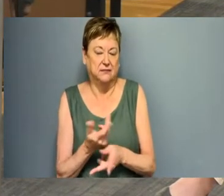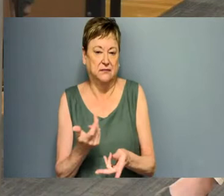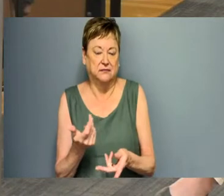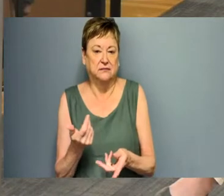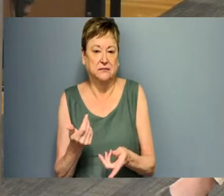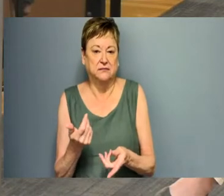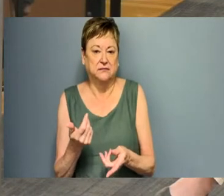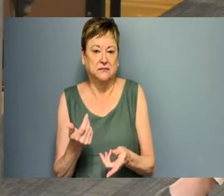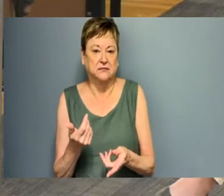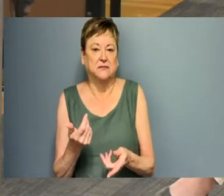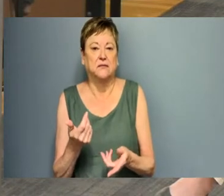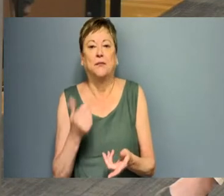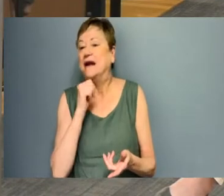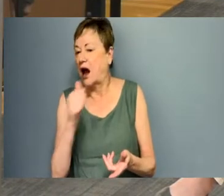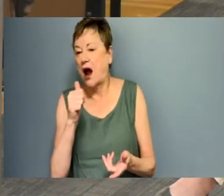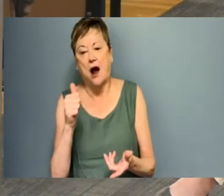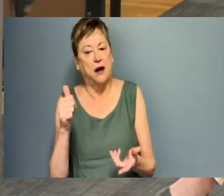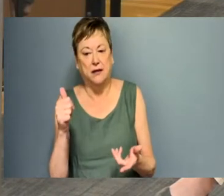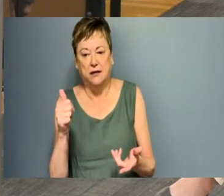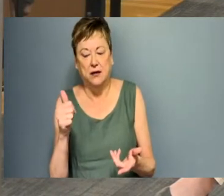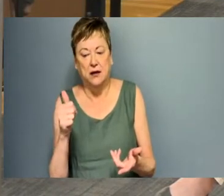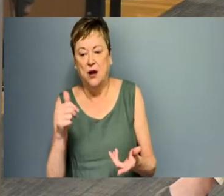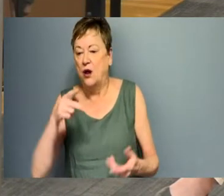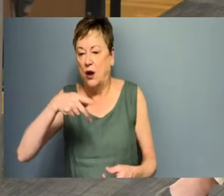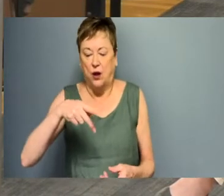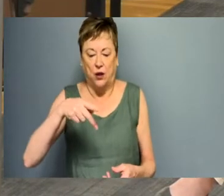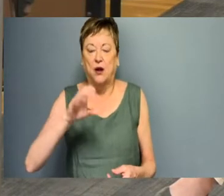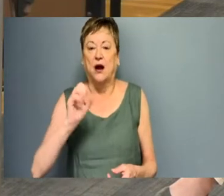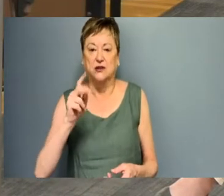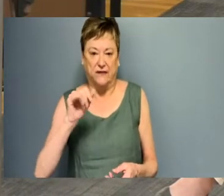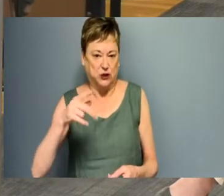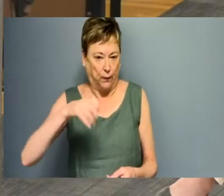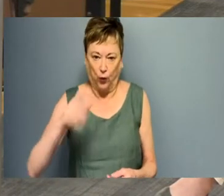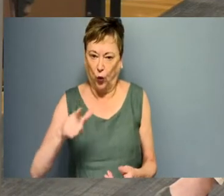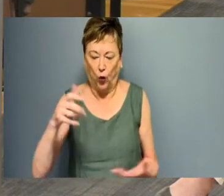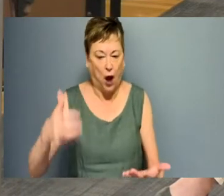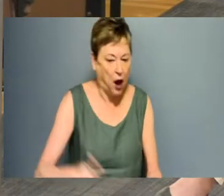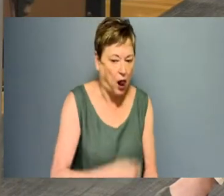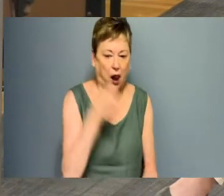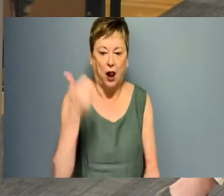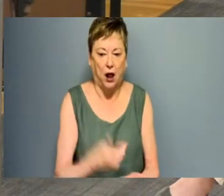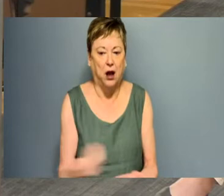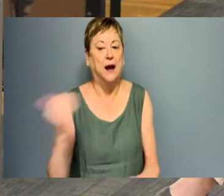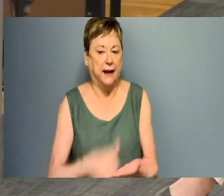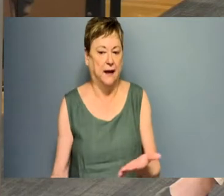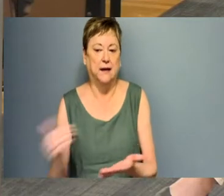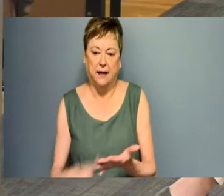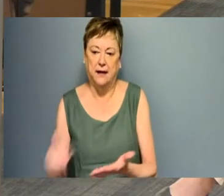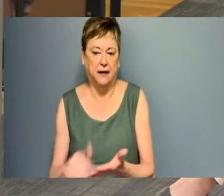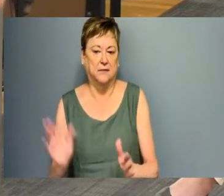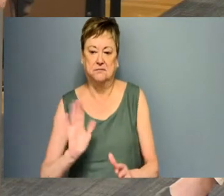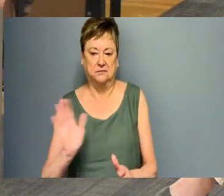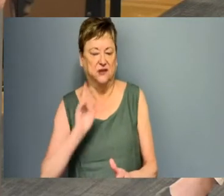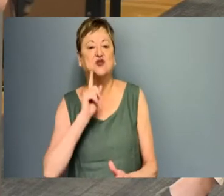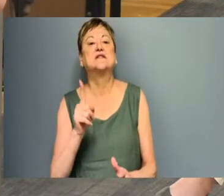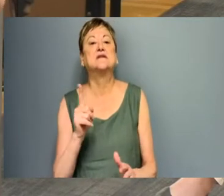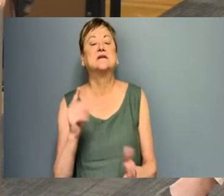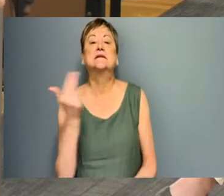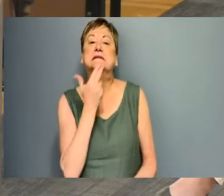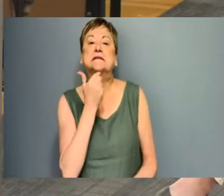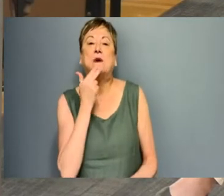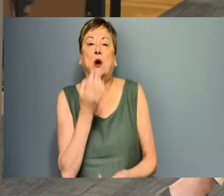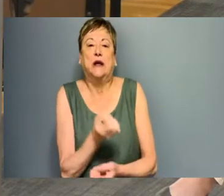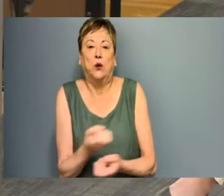be let's dredge the entire conservation pool again and again. It should just be let's get some smaller equipment in and remove